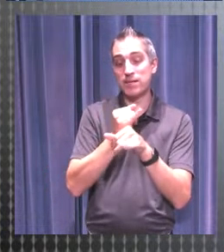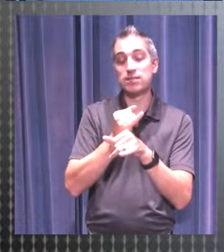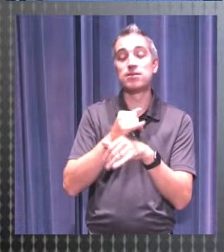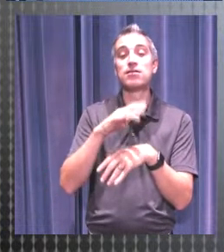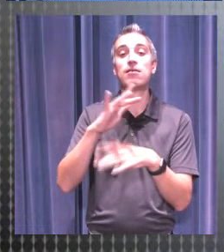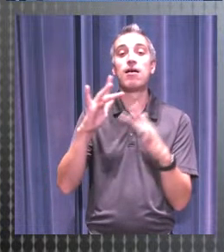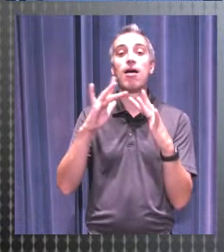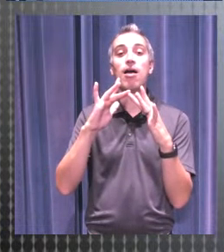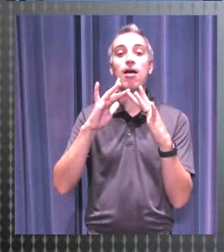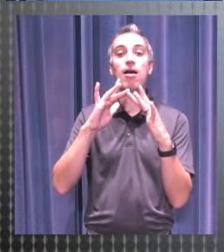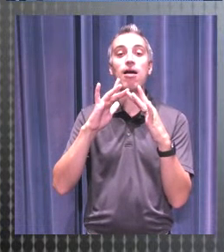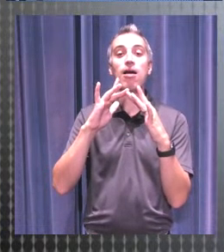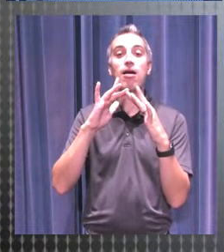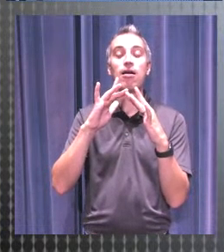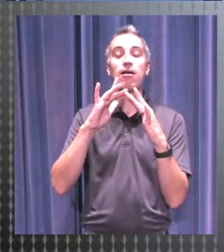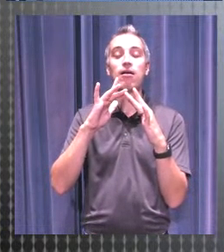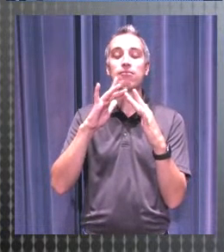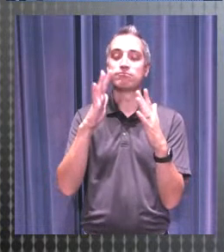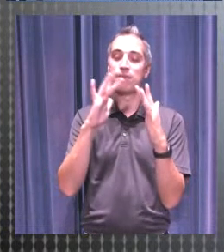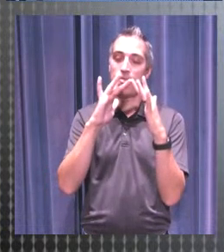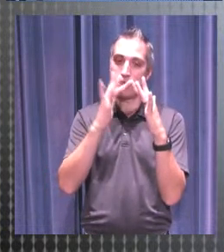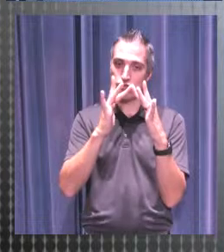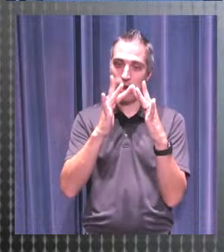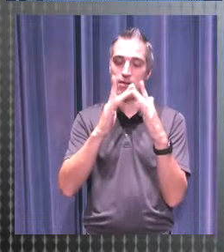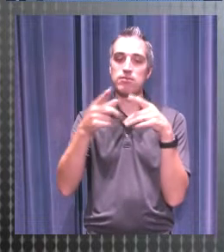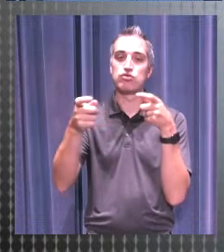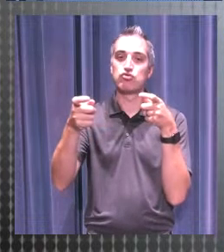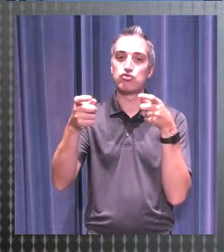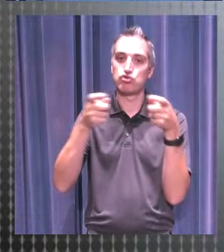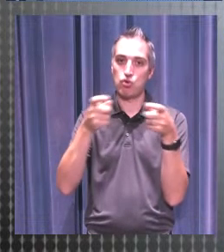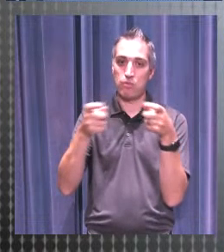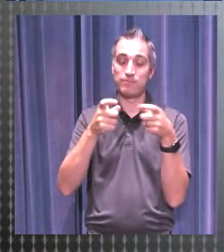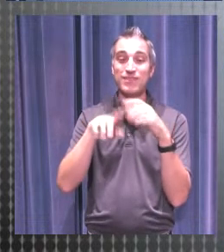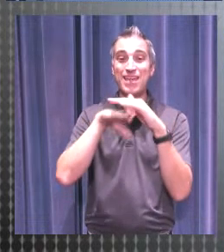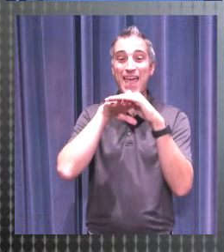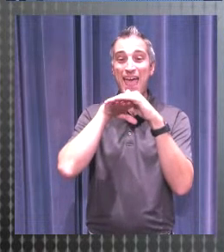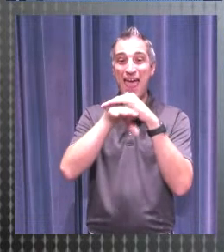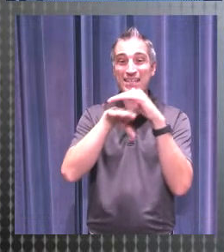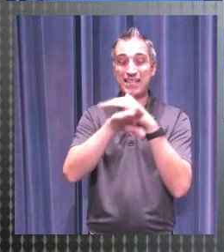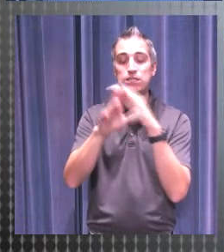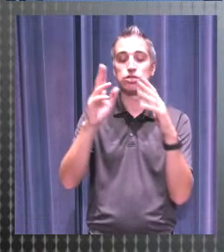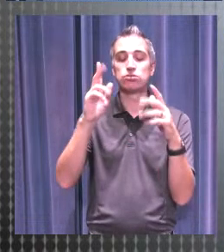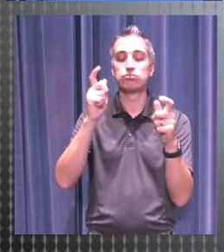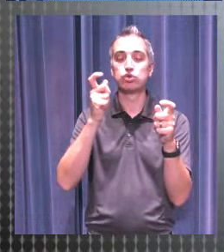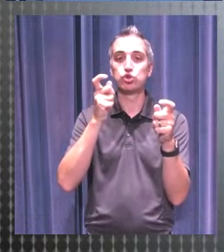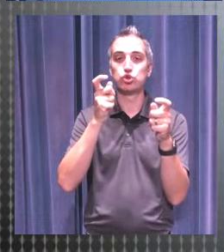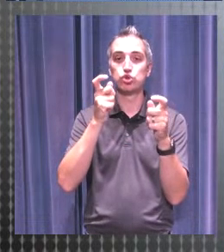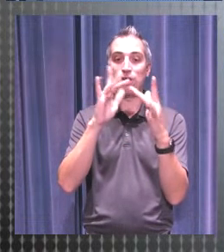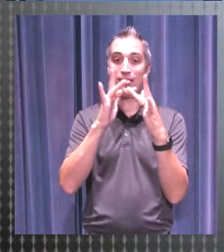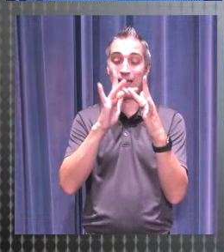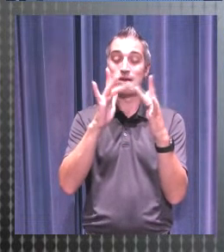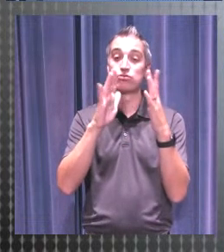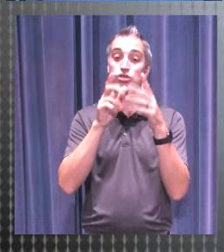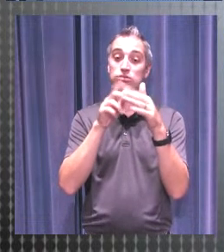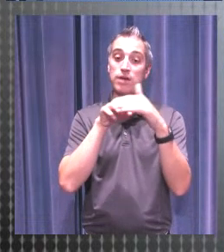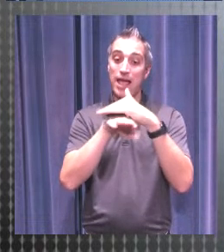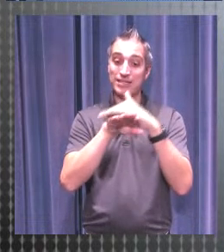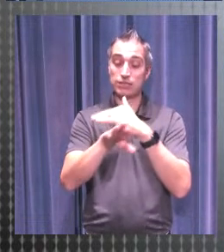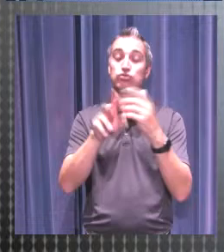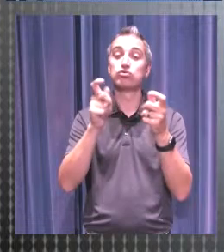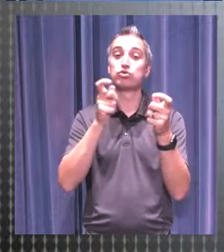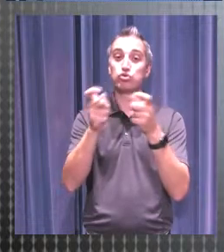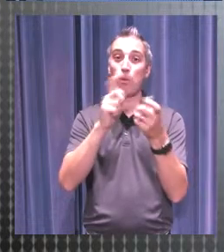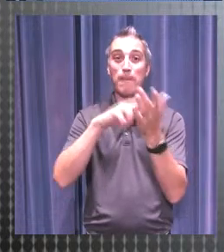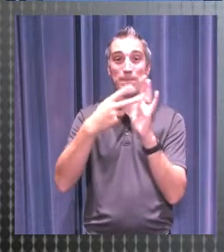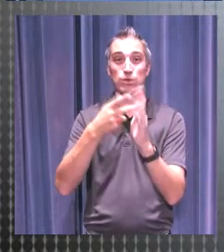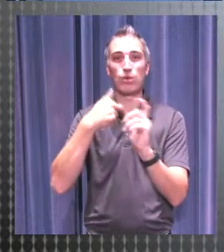control. For those of you who are not familiar with access control systems, this includes the ability to lock down doors through